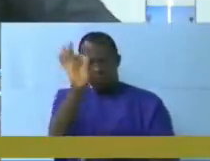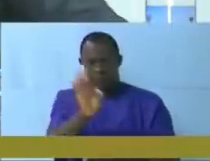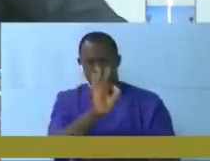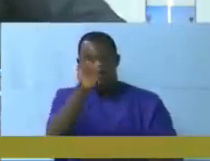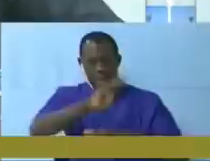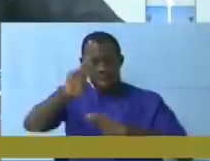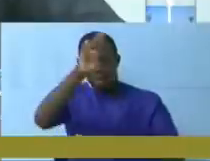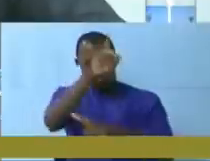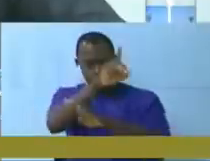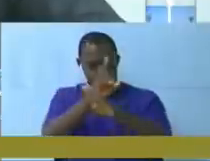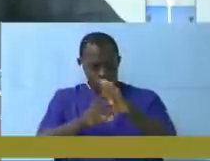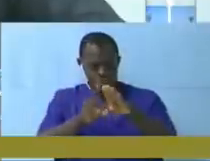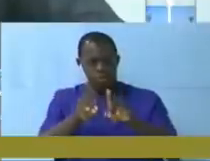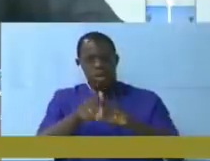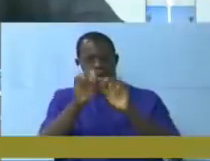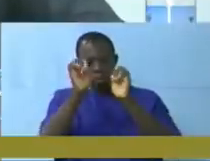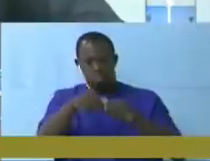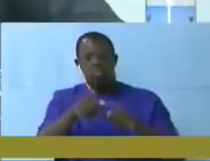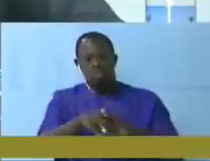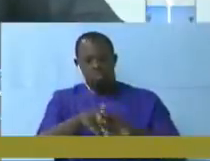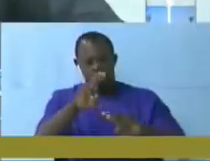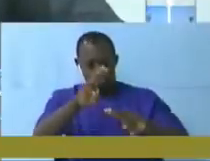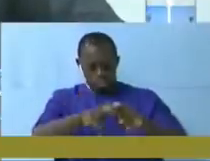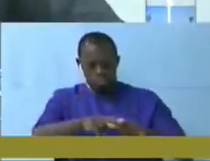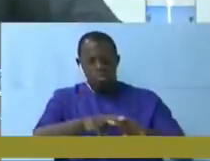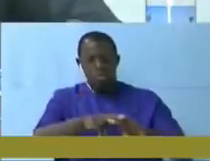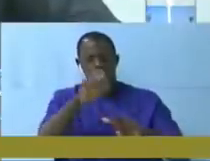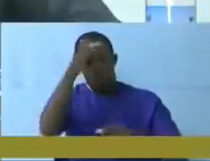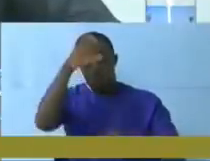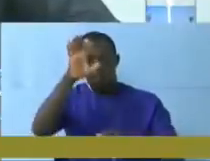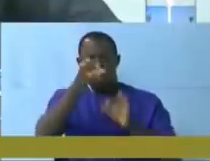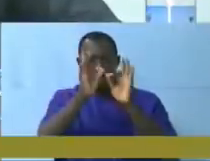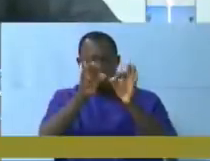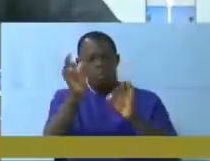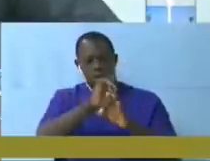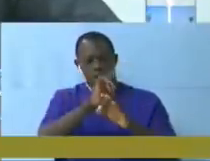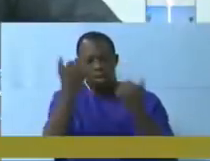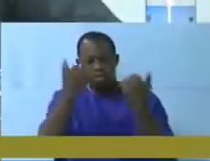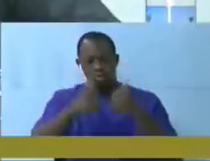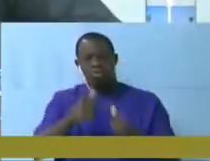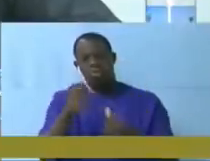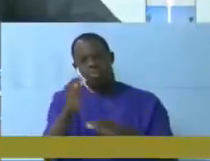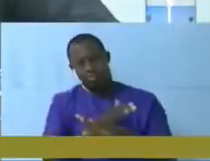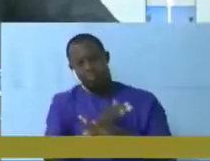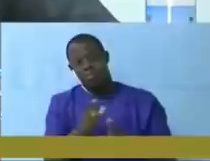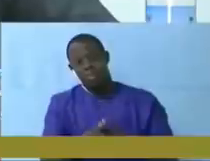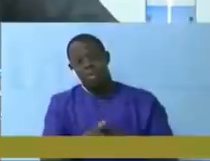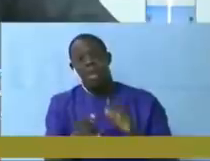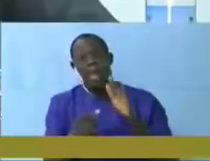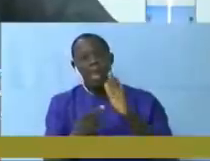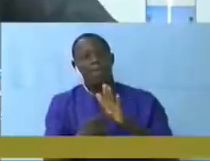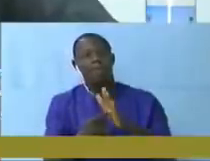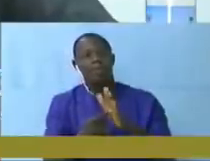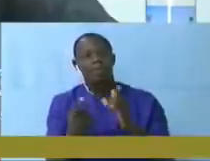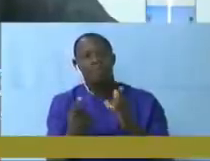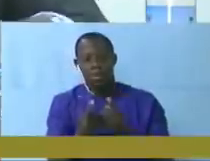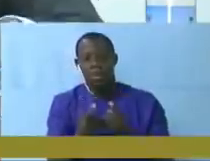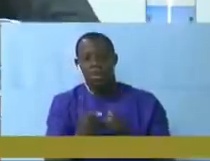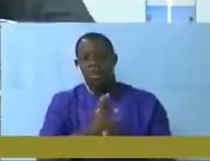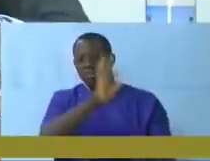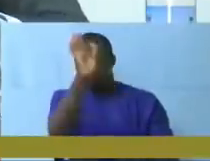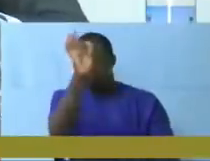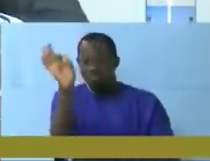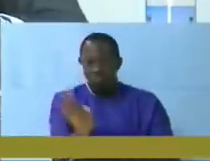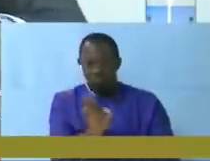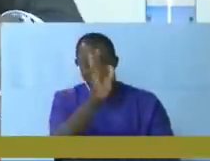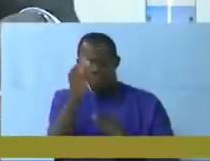to the commission and explain what has happened. But the important thing is, significant changes